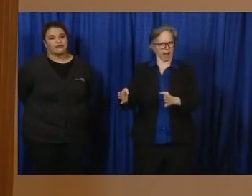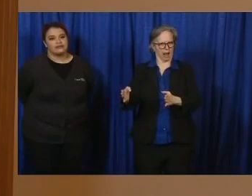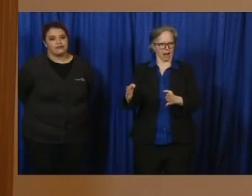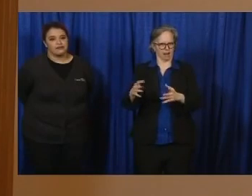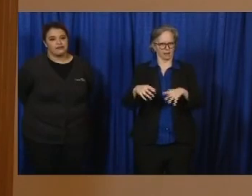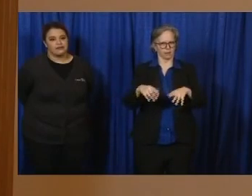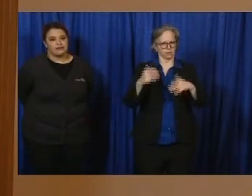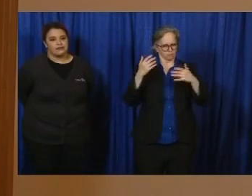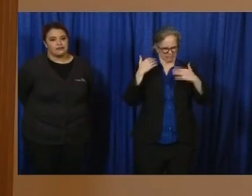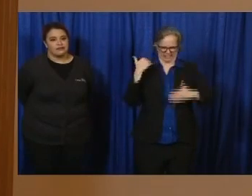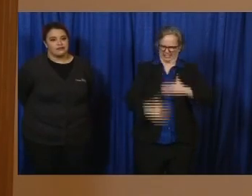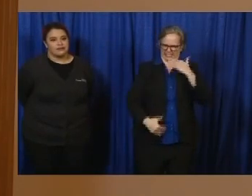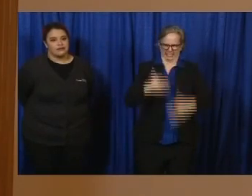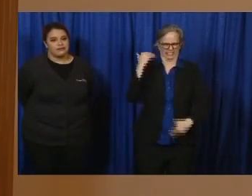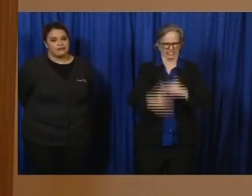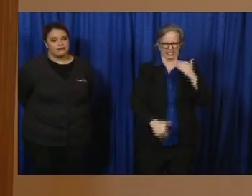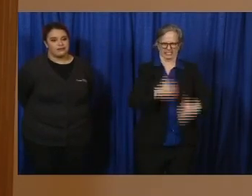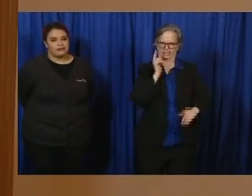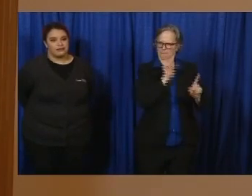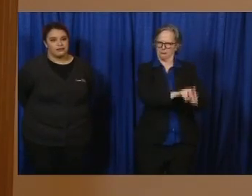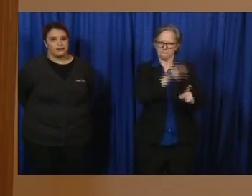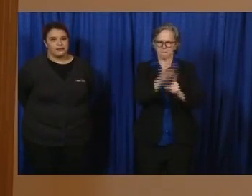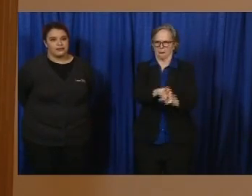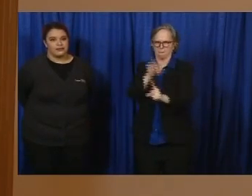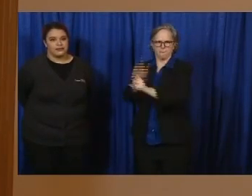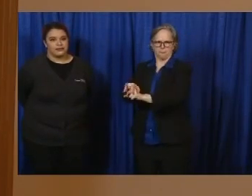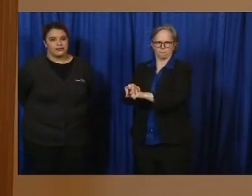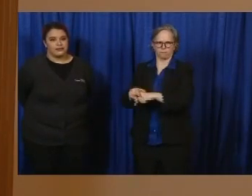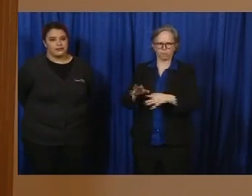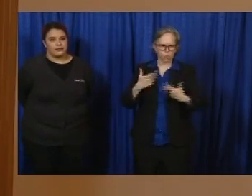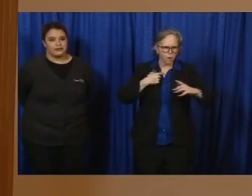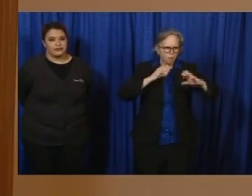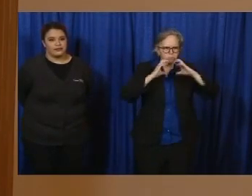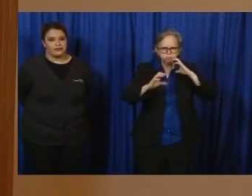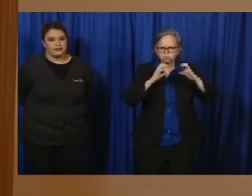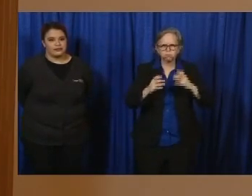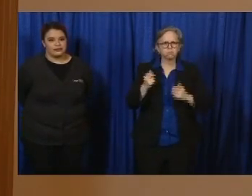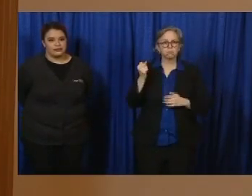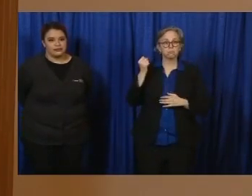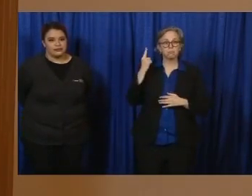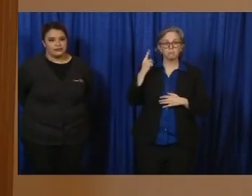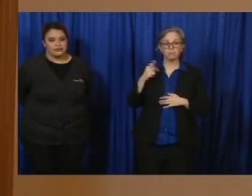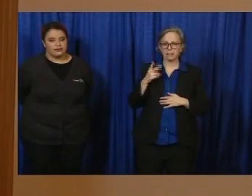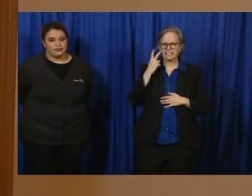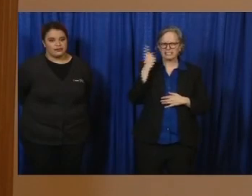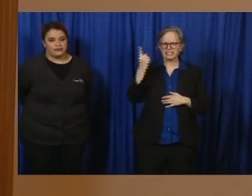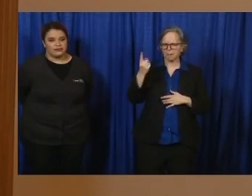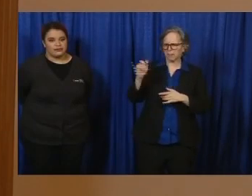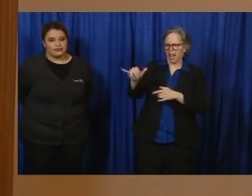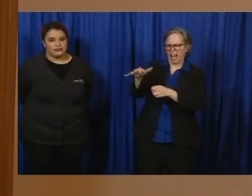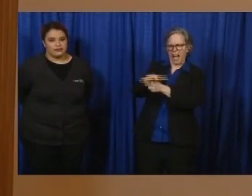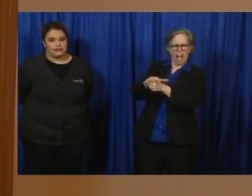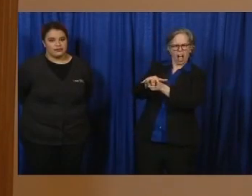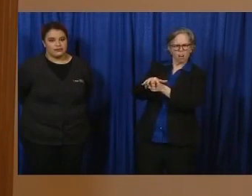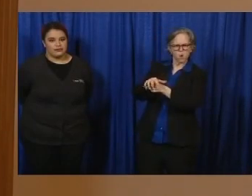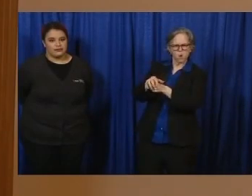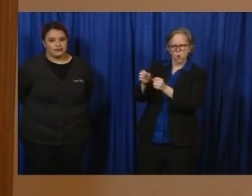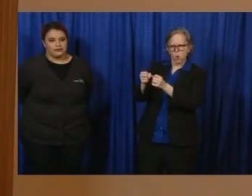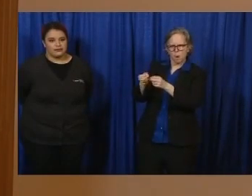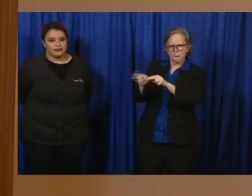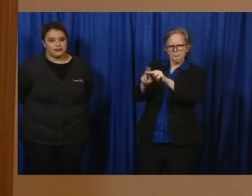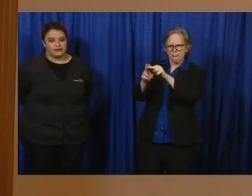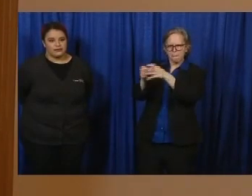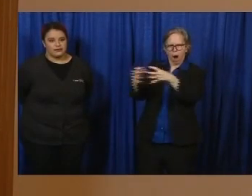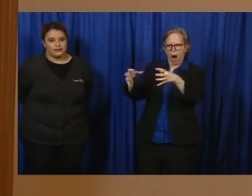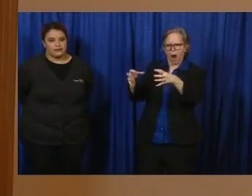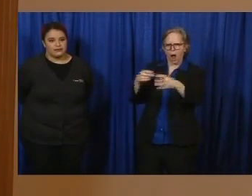out the exact way we're going to communicate. And then if we see in one area that all of a sudden, because we know this will surge, not all at once,